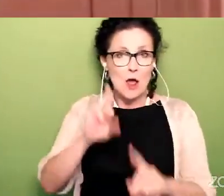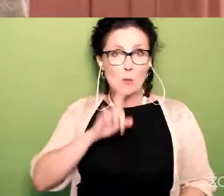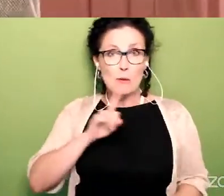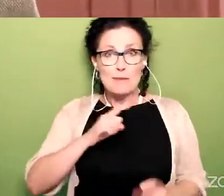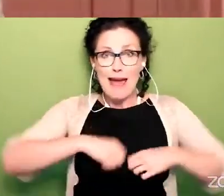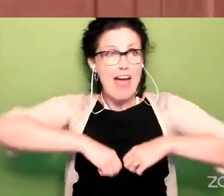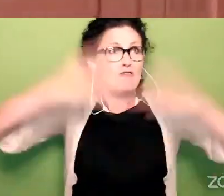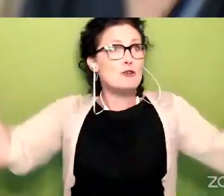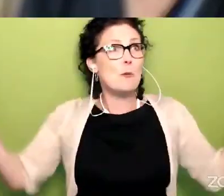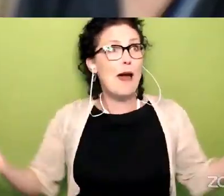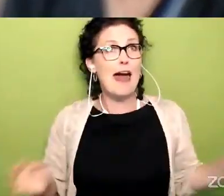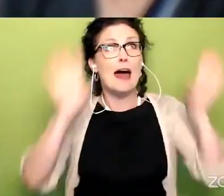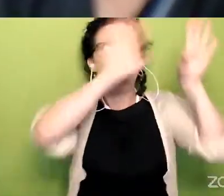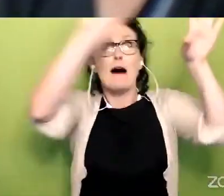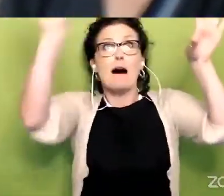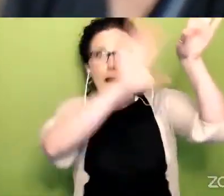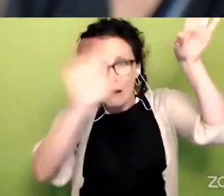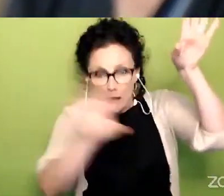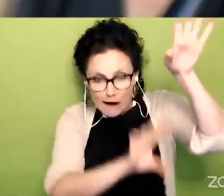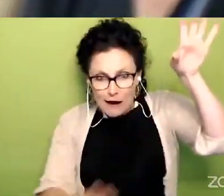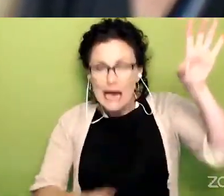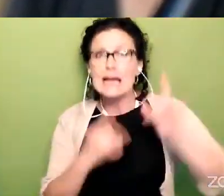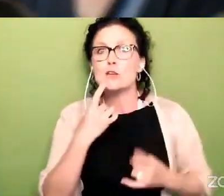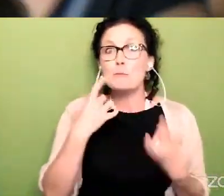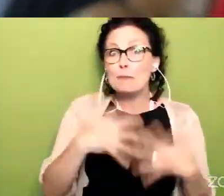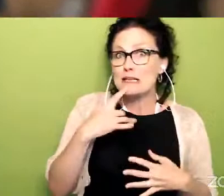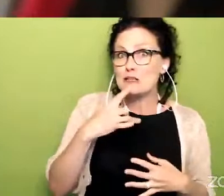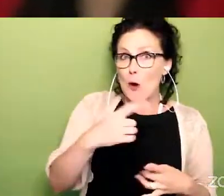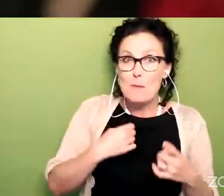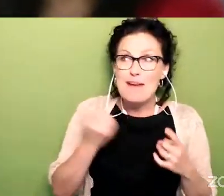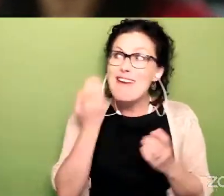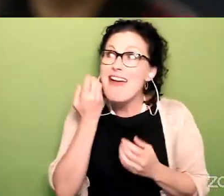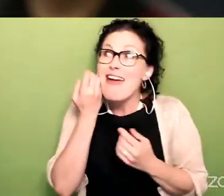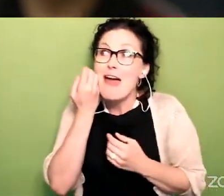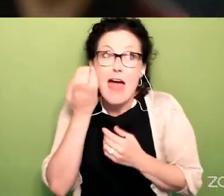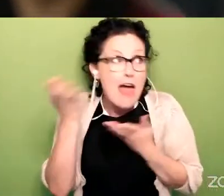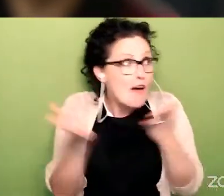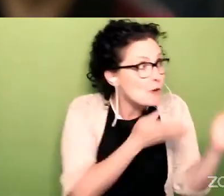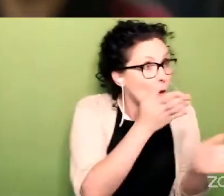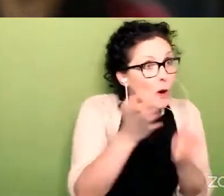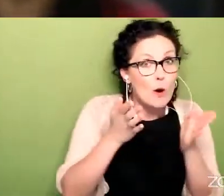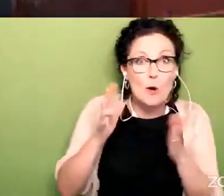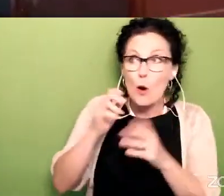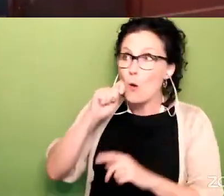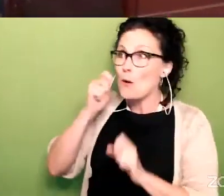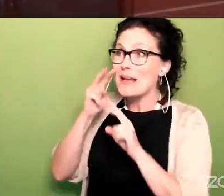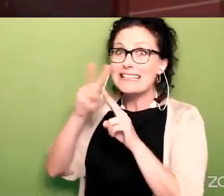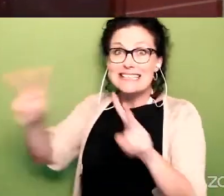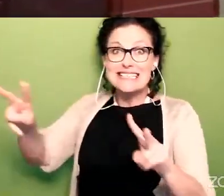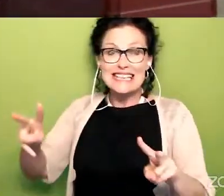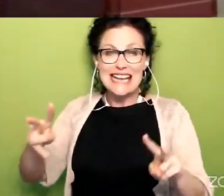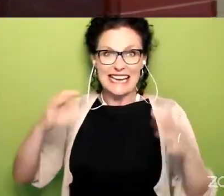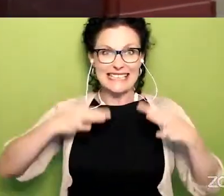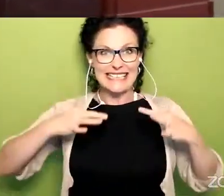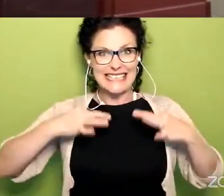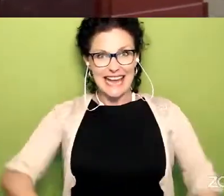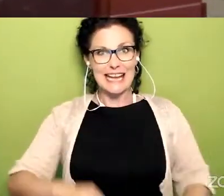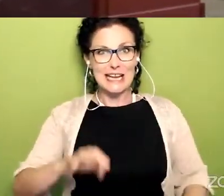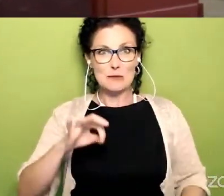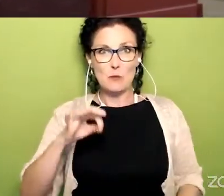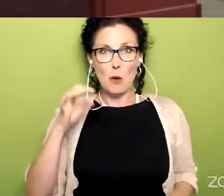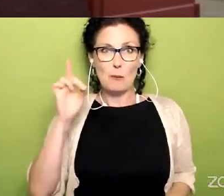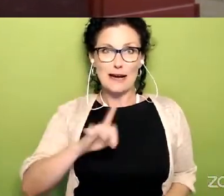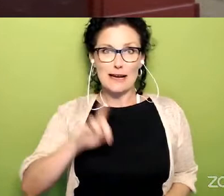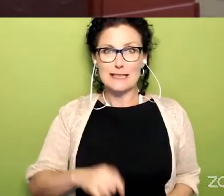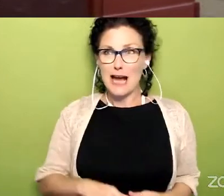Balbir? The naked woman! There is a naked woman in there? No, not in there. There's a picture. She is